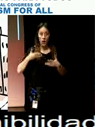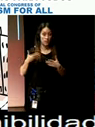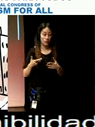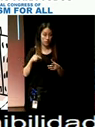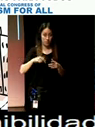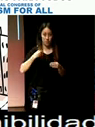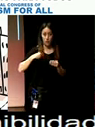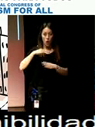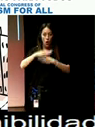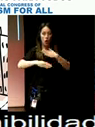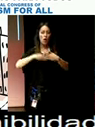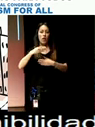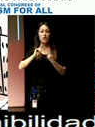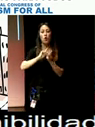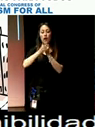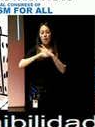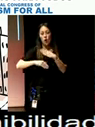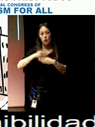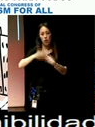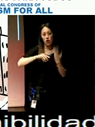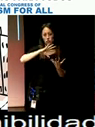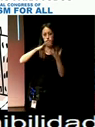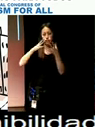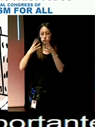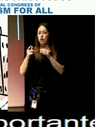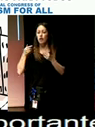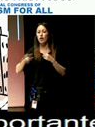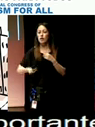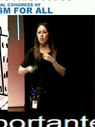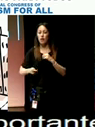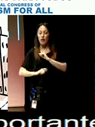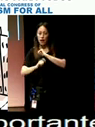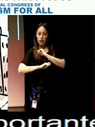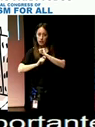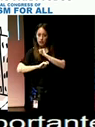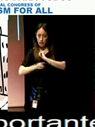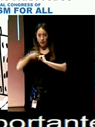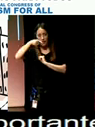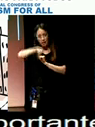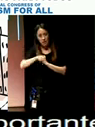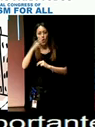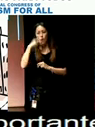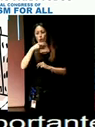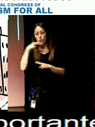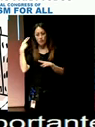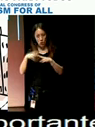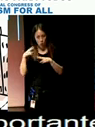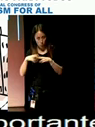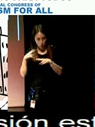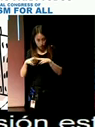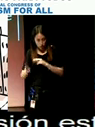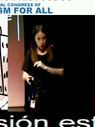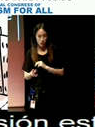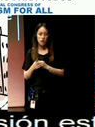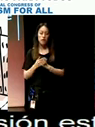a strategical vision and the political commitment that we seen that is